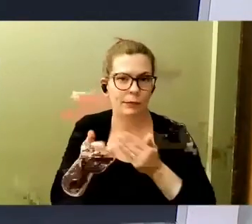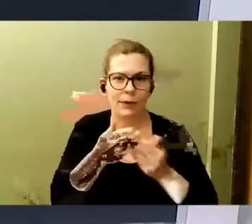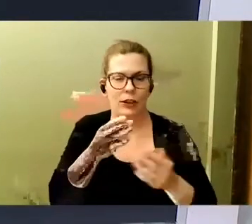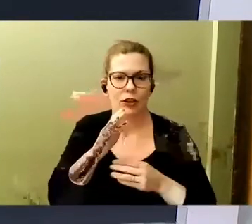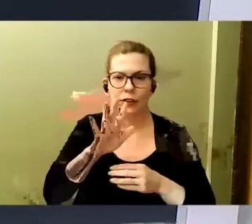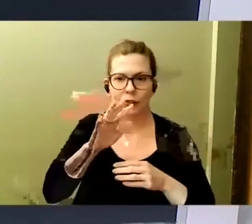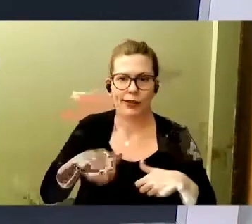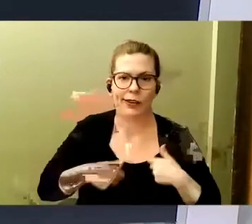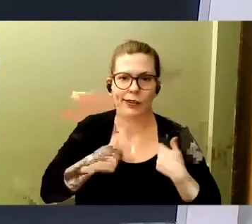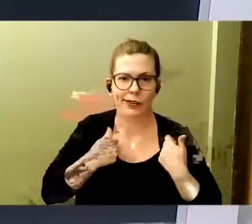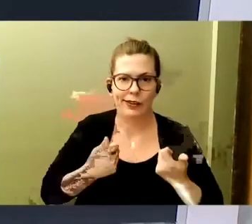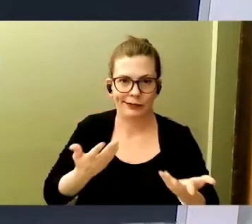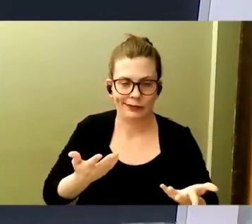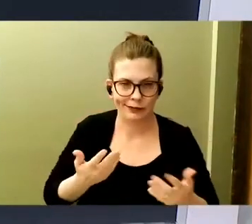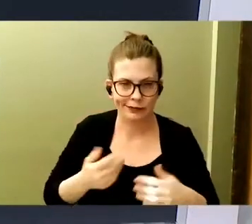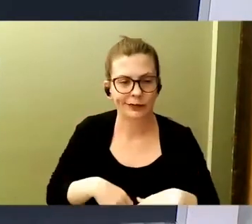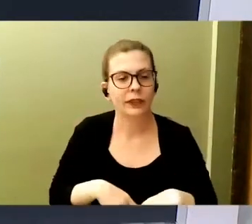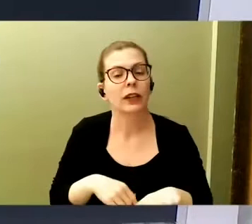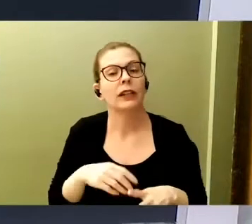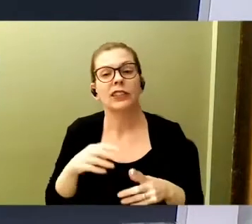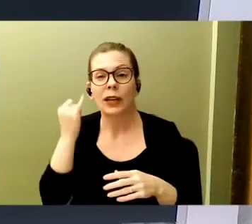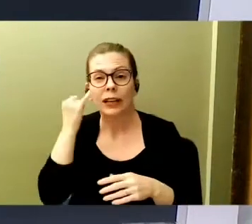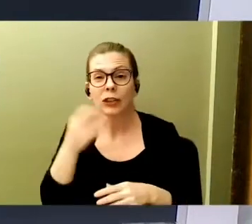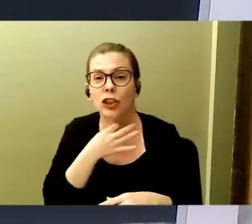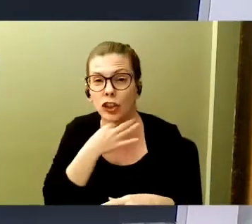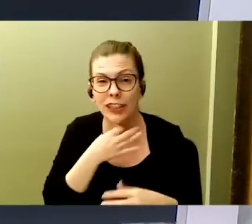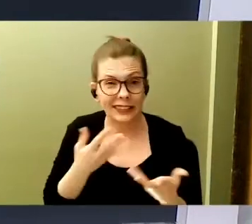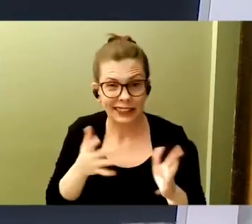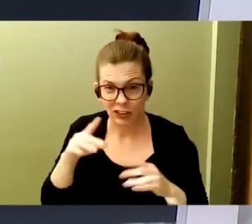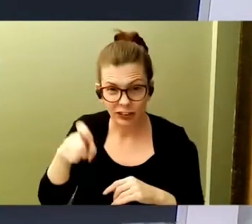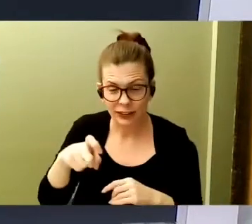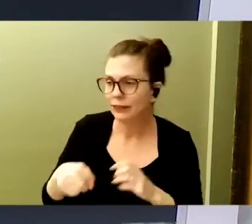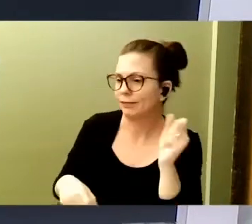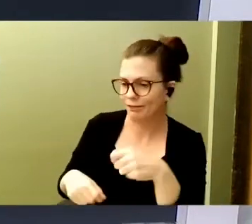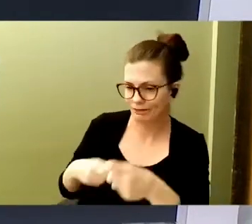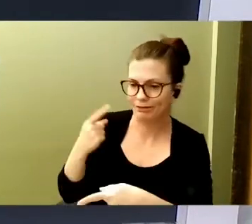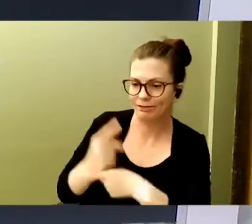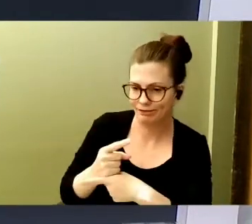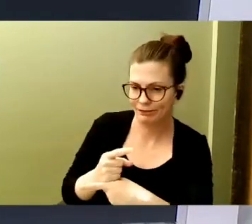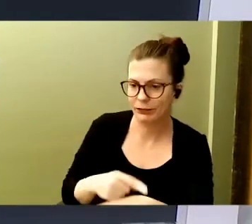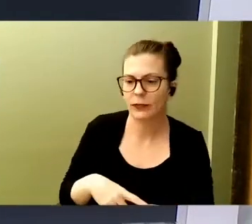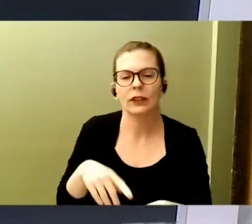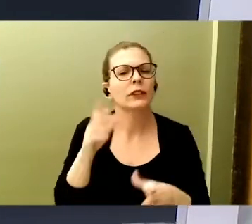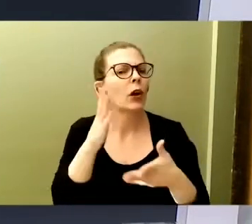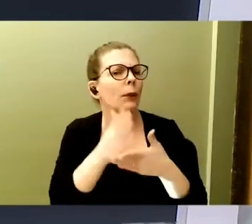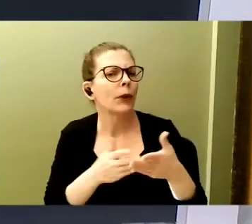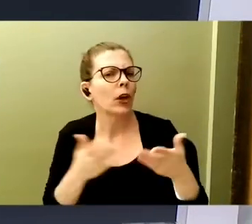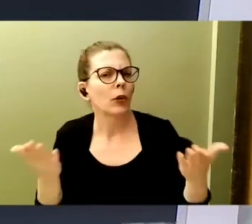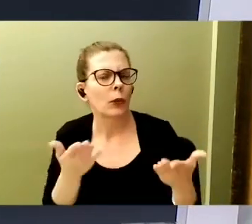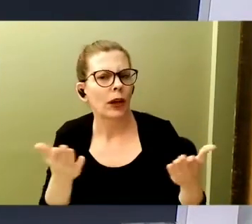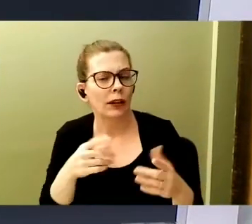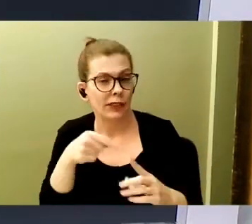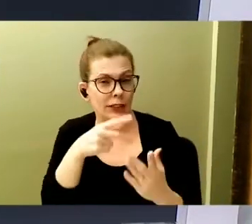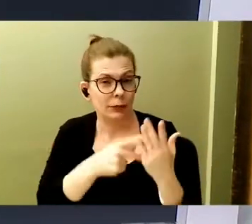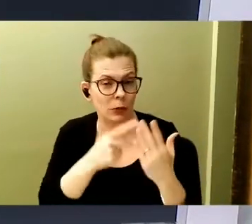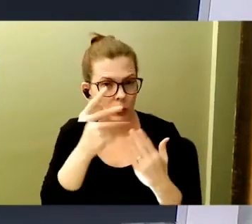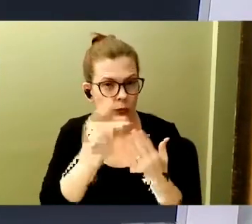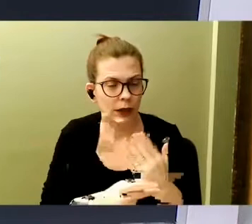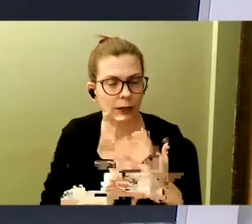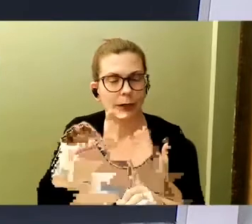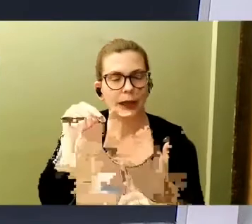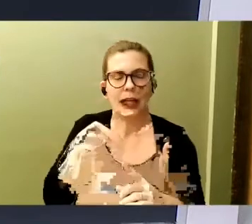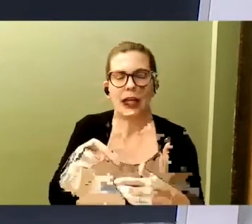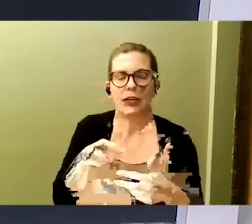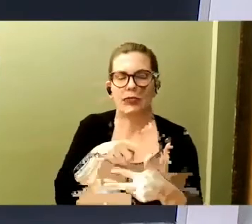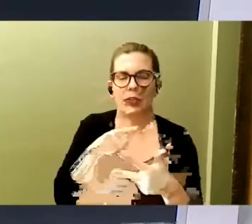have curiosity, that's all you need. Exactly. So the components of this program, it comes in 3 different